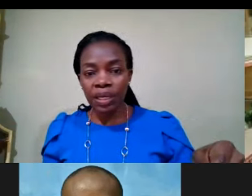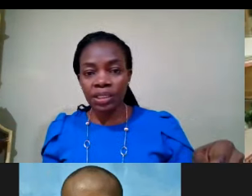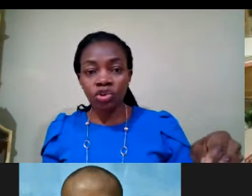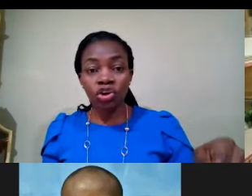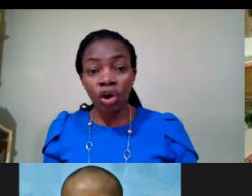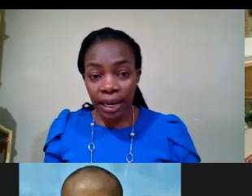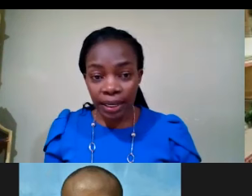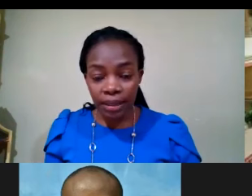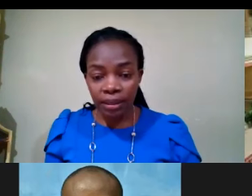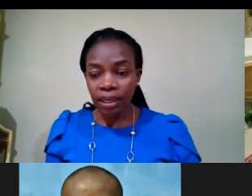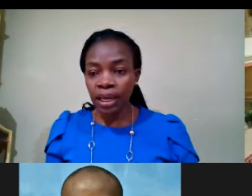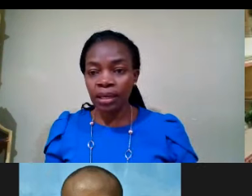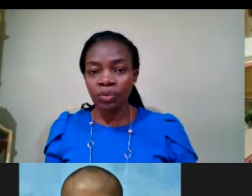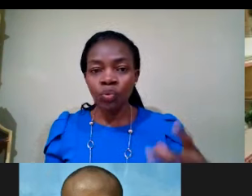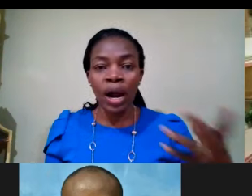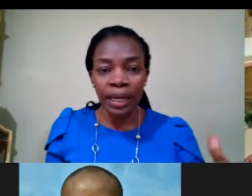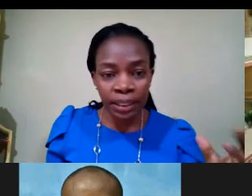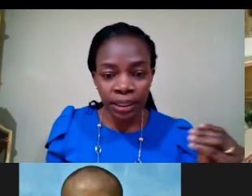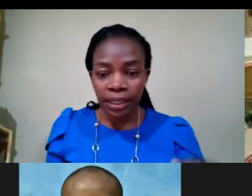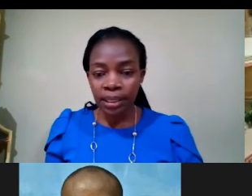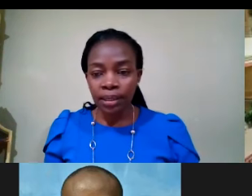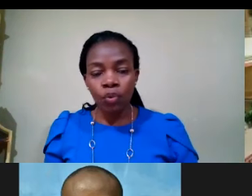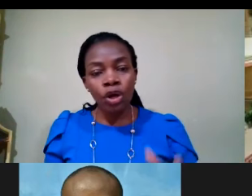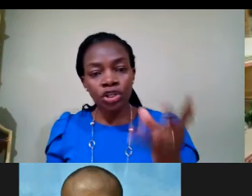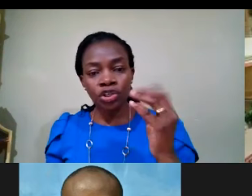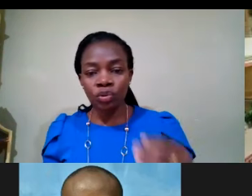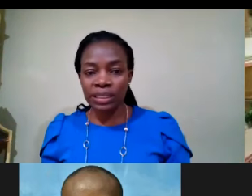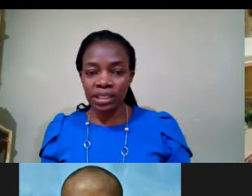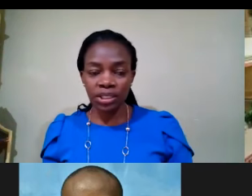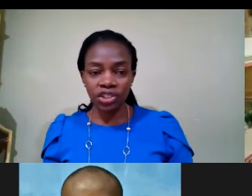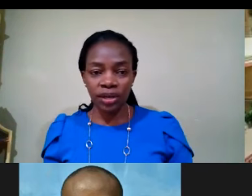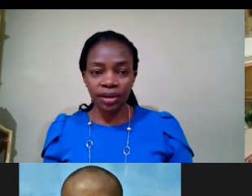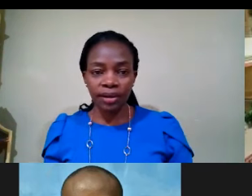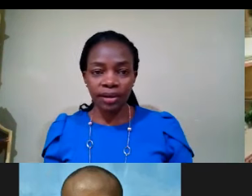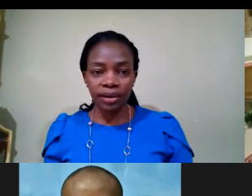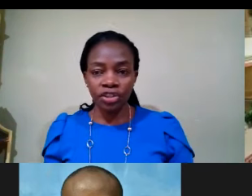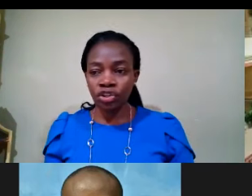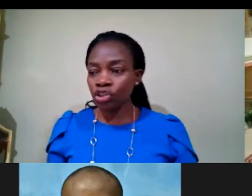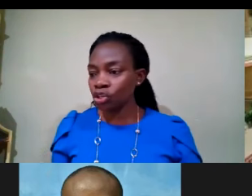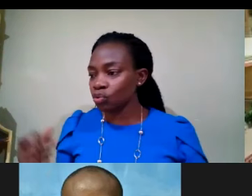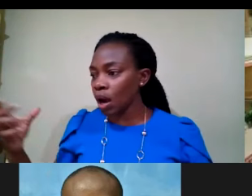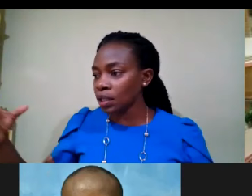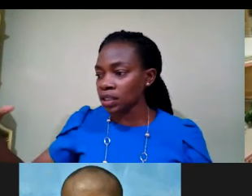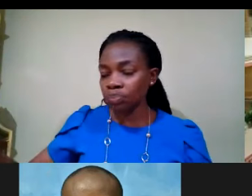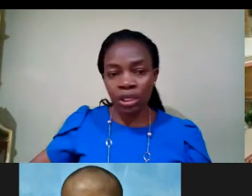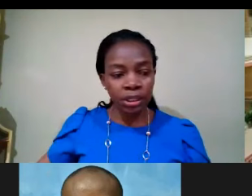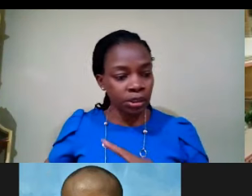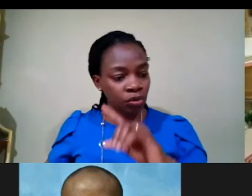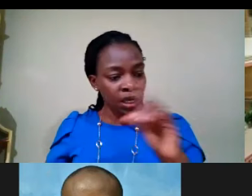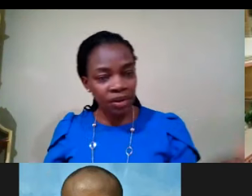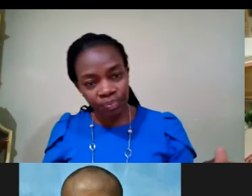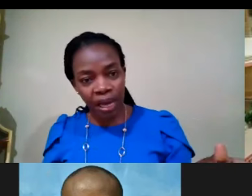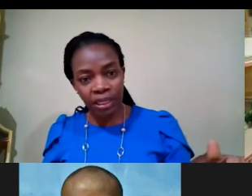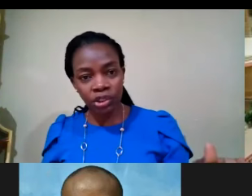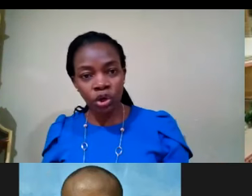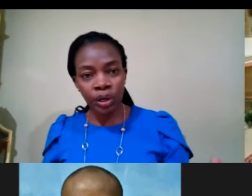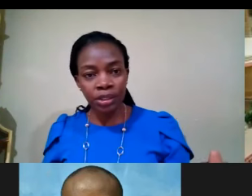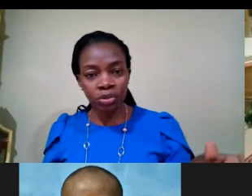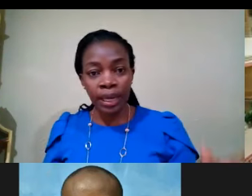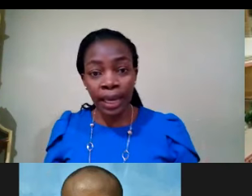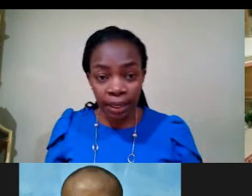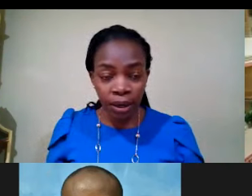A begins to cry and whine. What do you do as a teacher? Do you ask B to give back